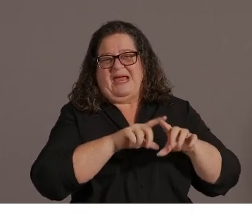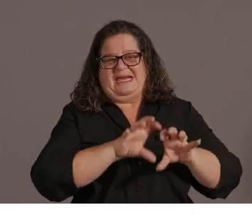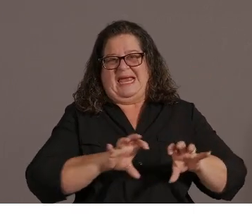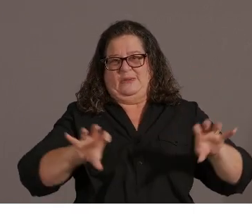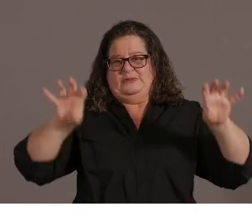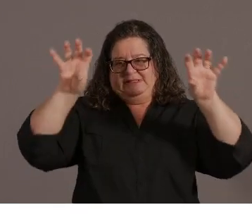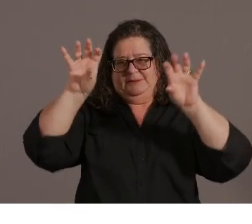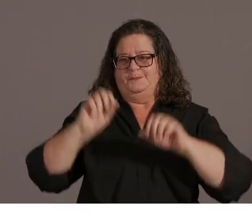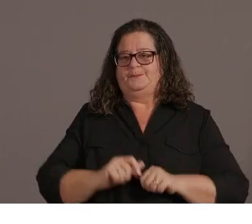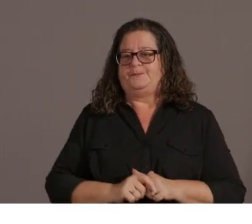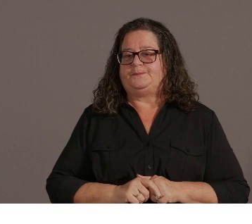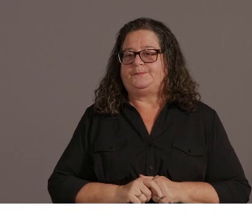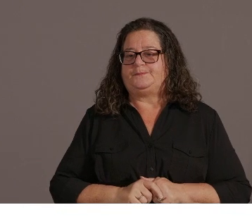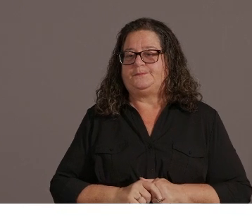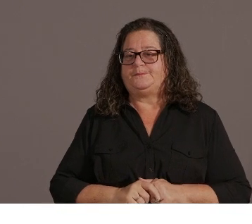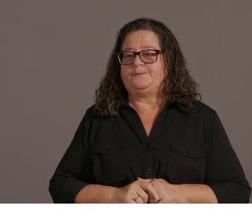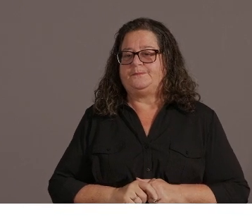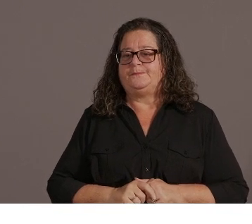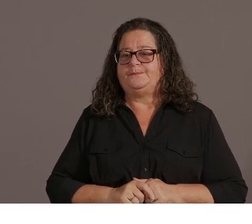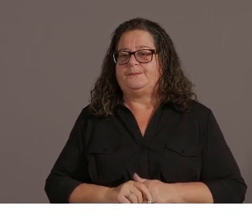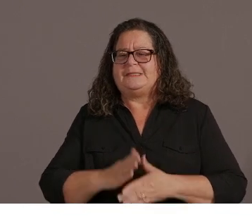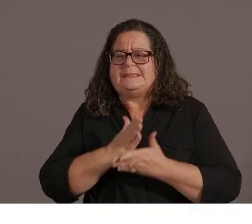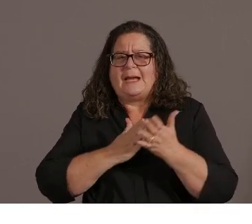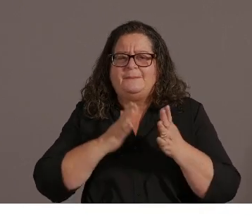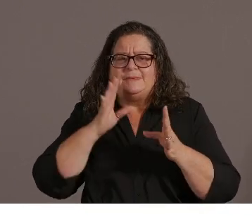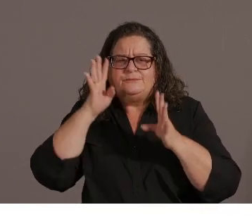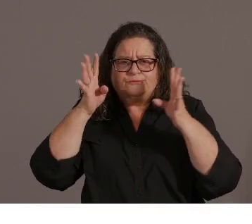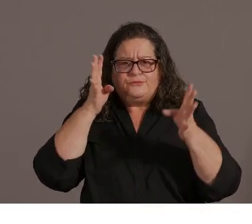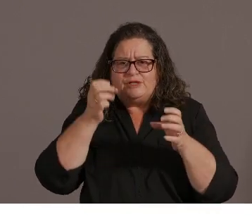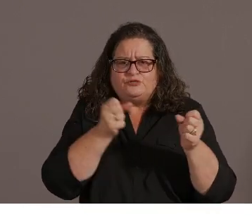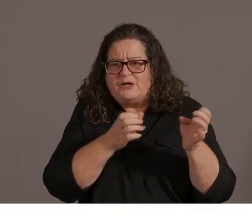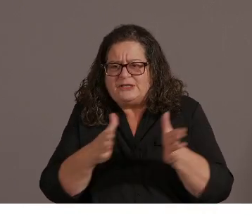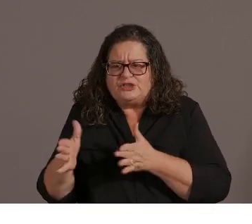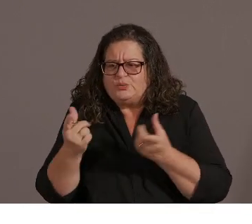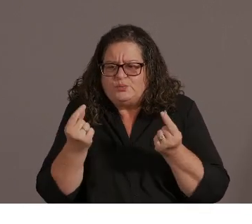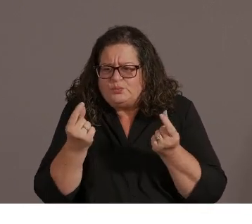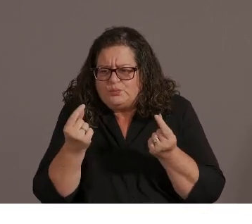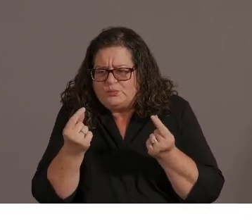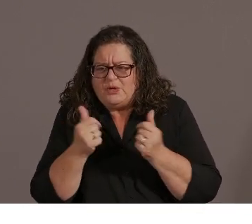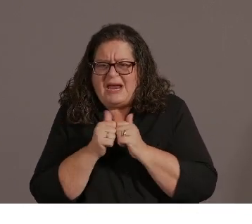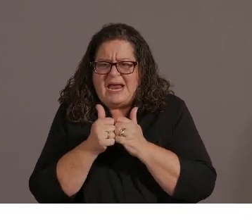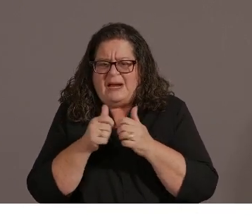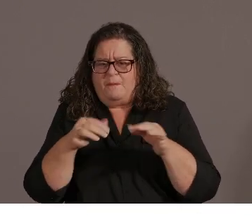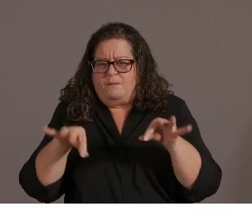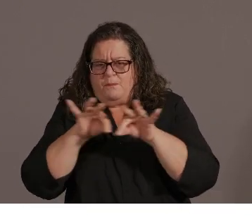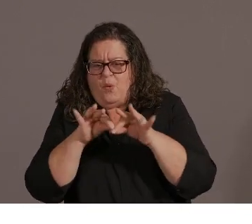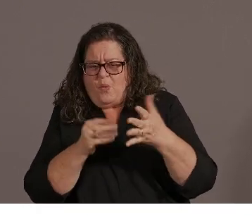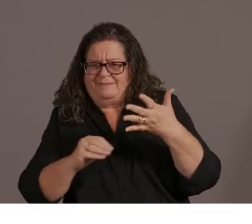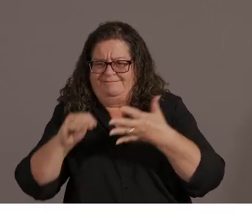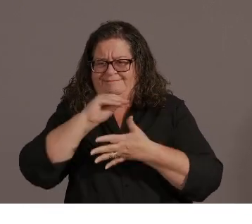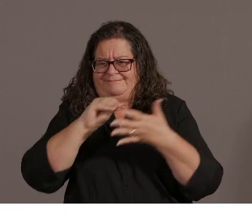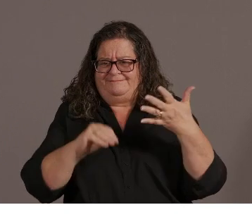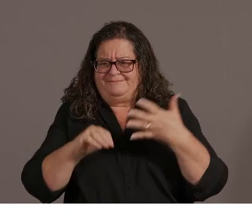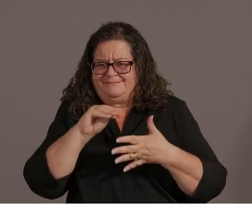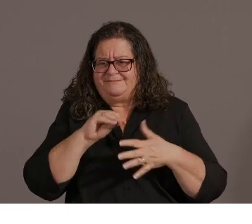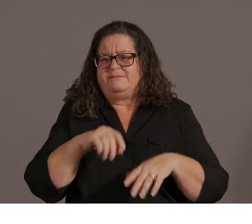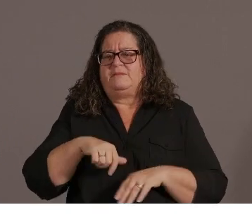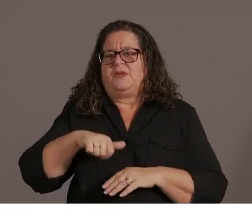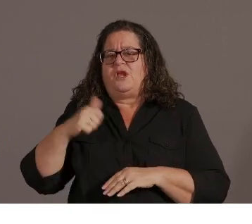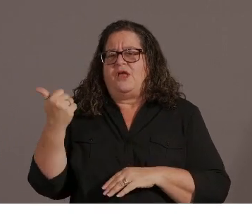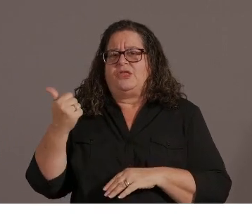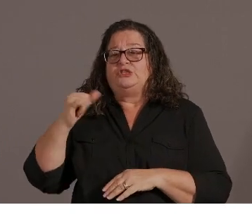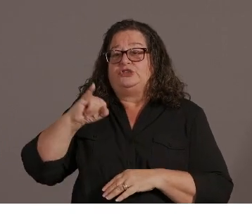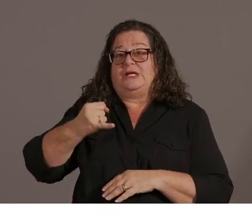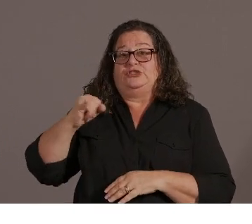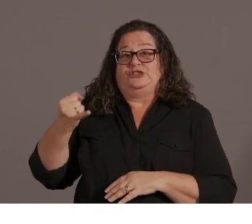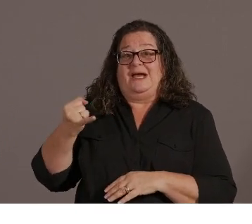prioritization, utilizing the brand new Johnson & Johnson or Janssen vaccine for our younger, healthier essential workers,